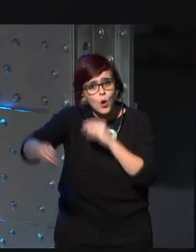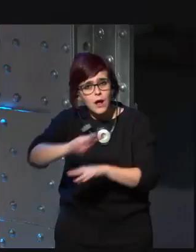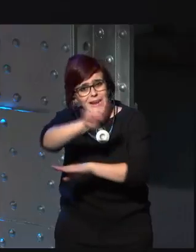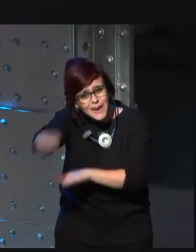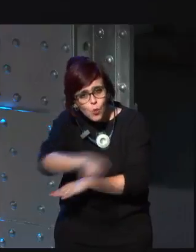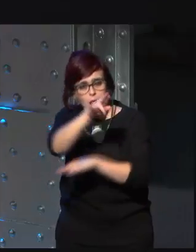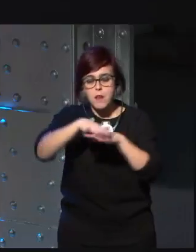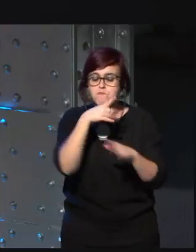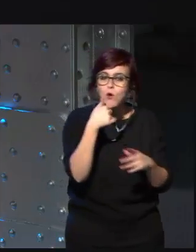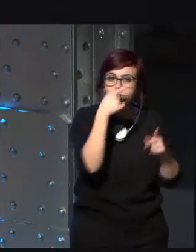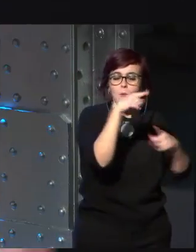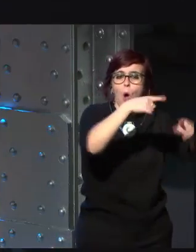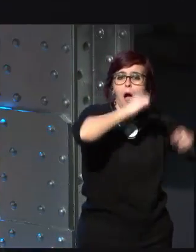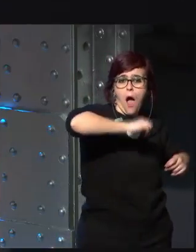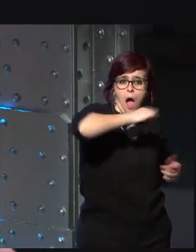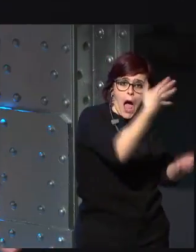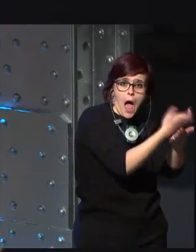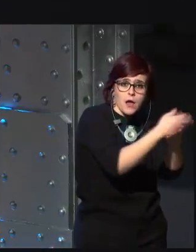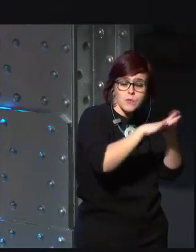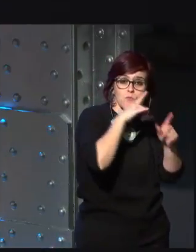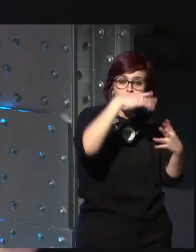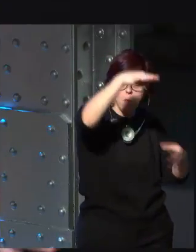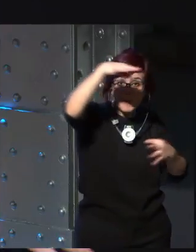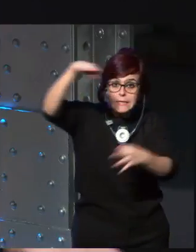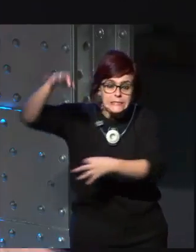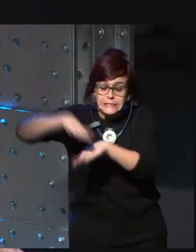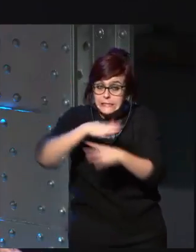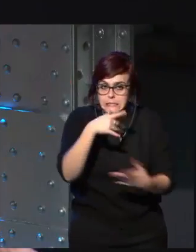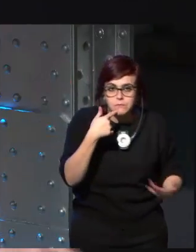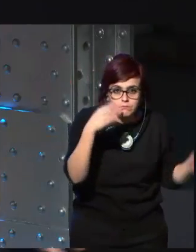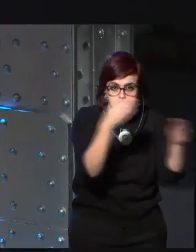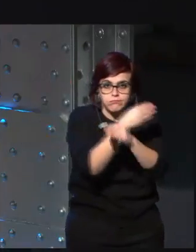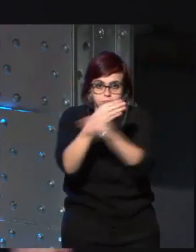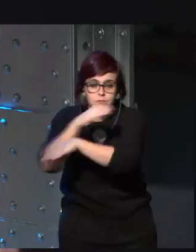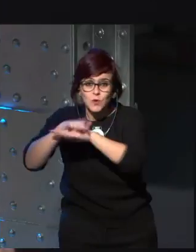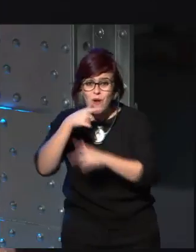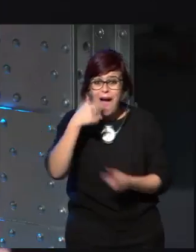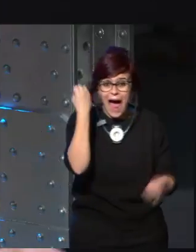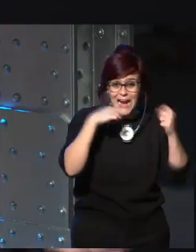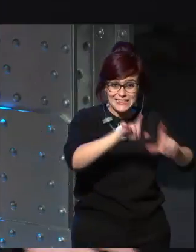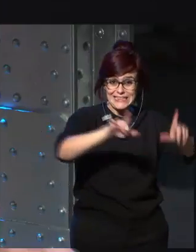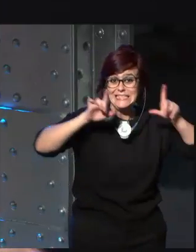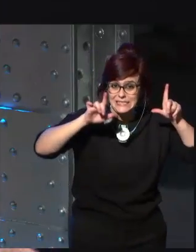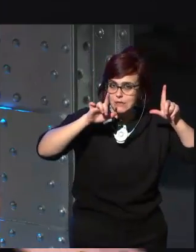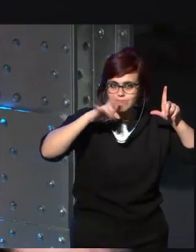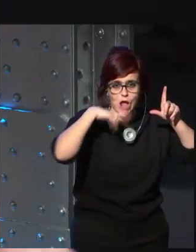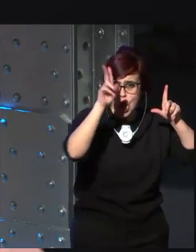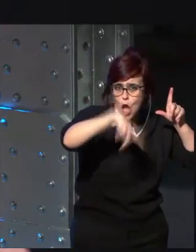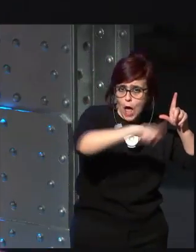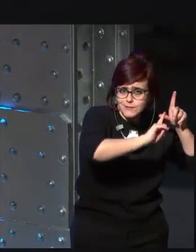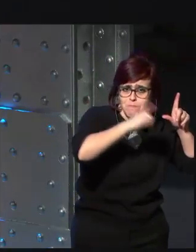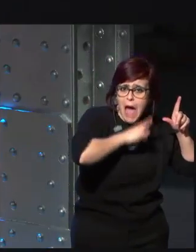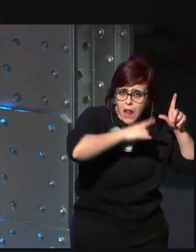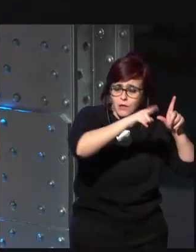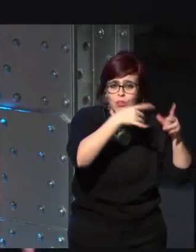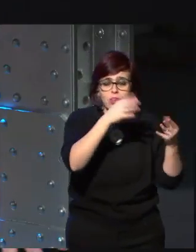he's produced, and I know that he's had to say these are not the artists that appear on this